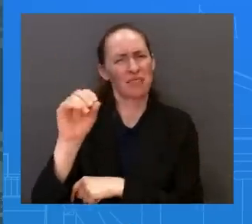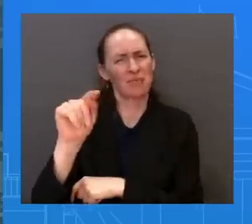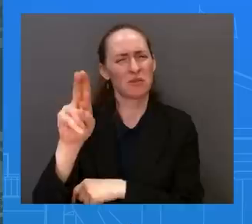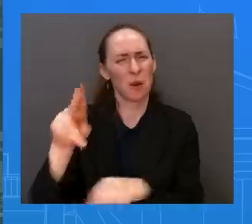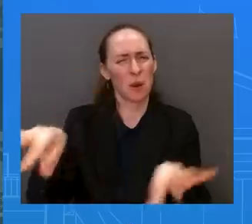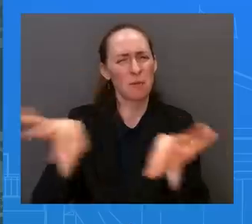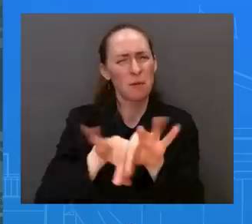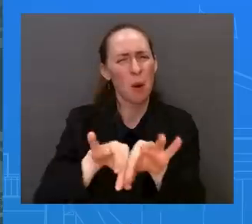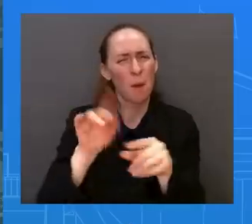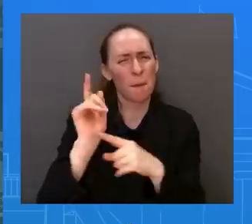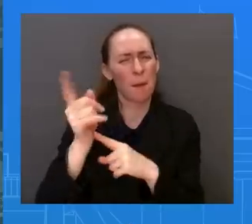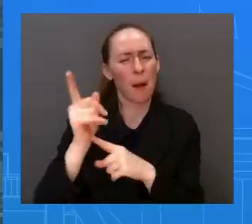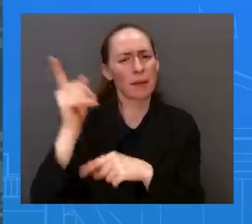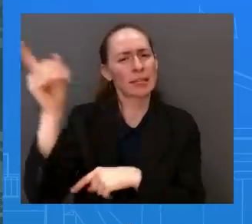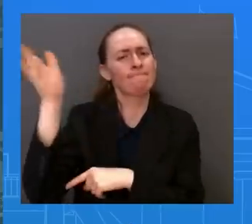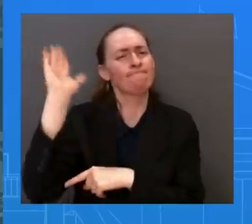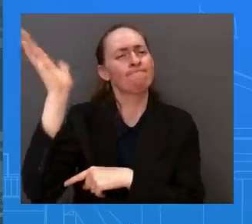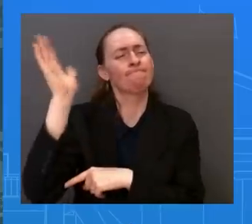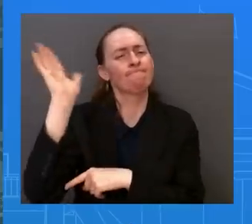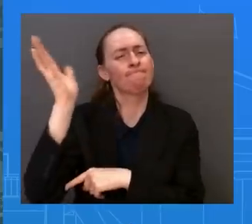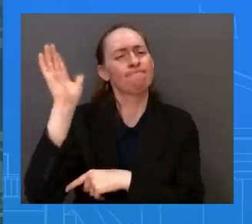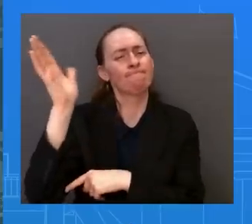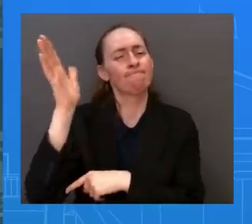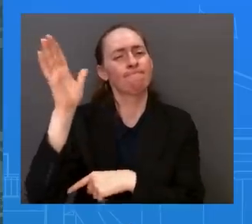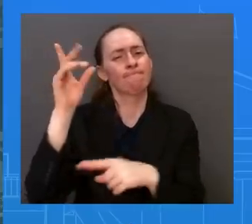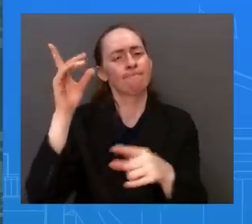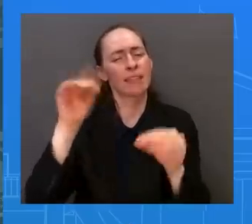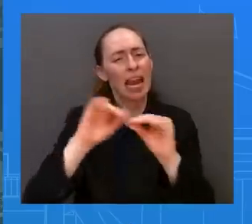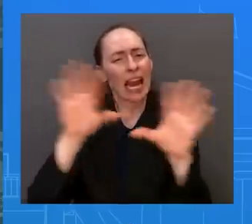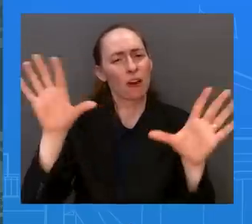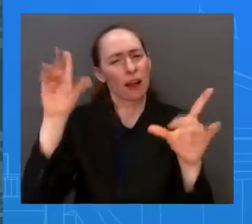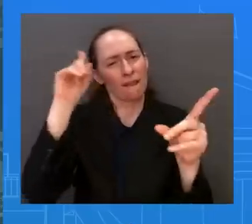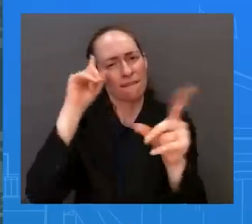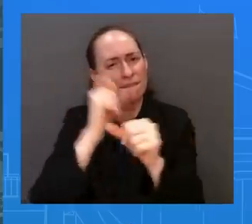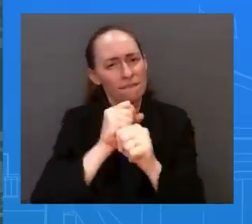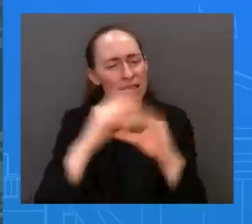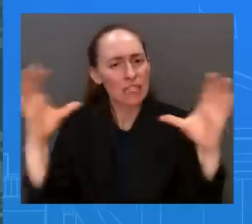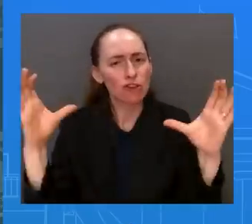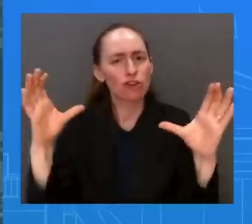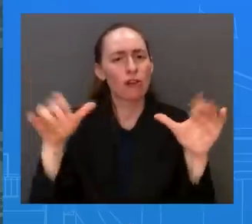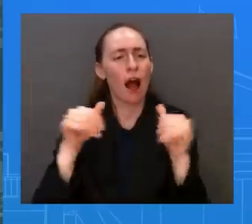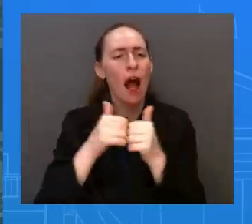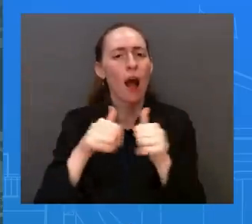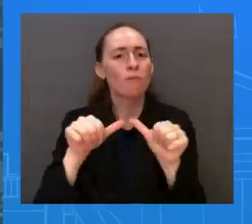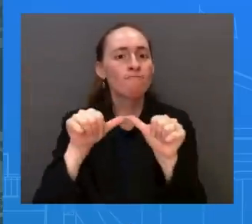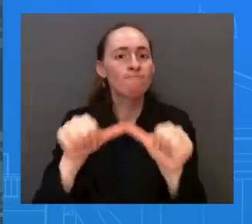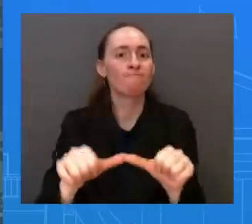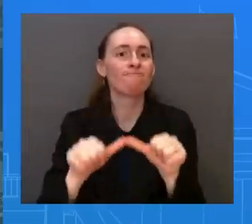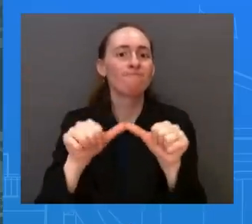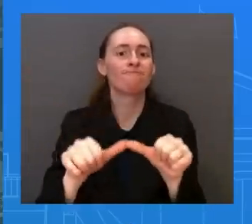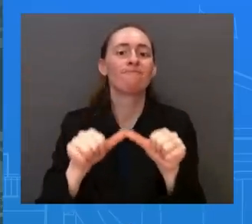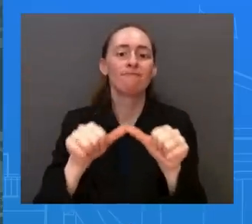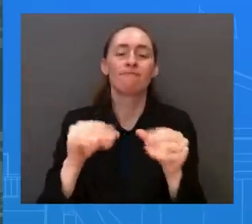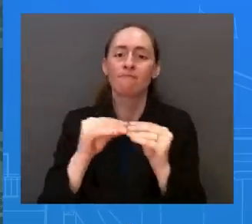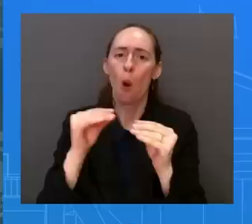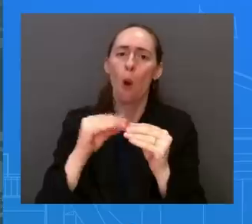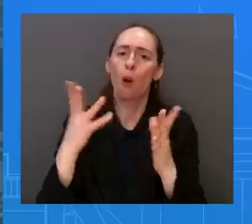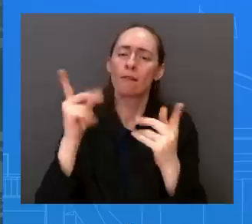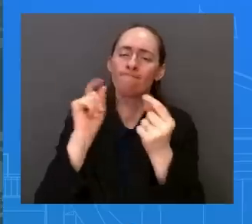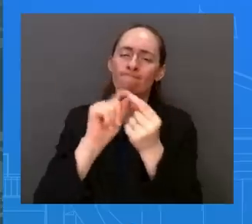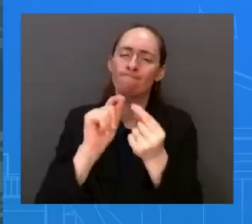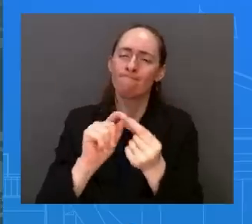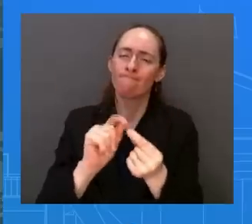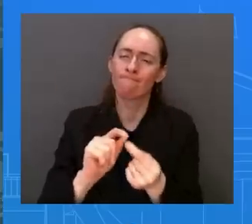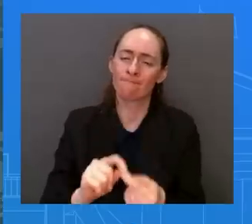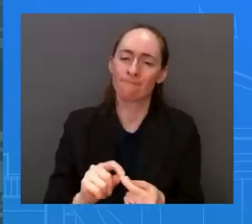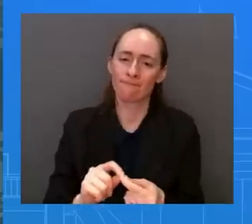sees the country moving forward, and also to remind folks and lay out what he has done the last 2 years. There's no easy answer there. I get where